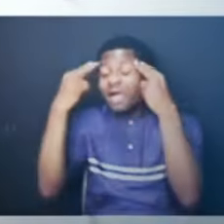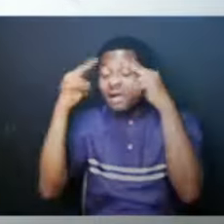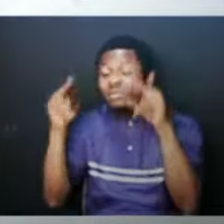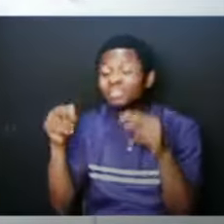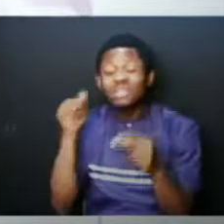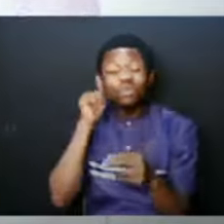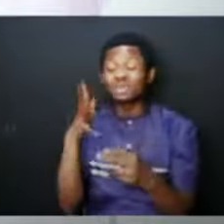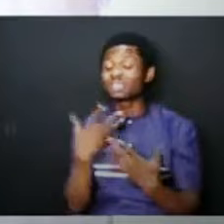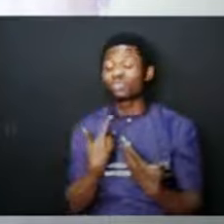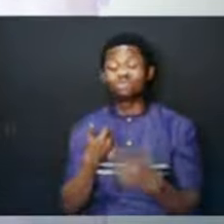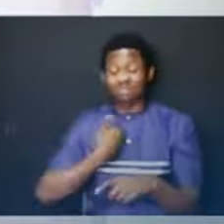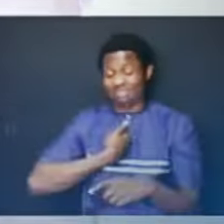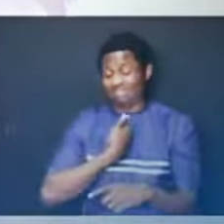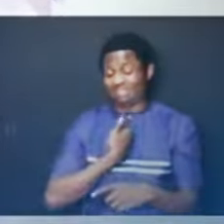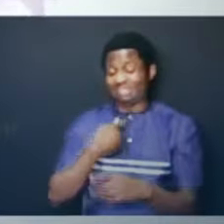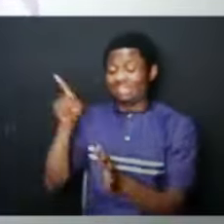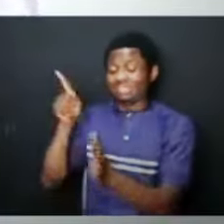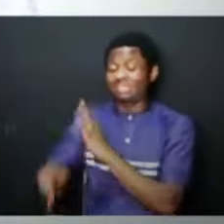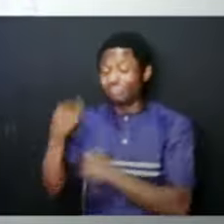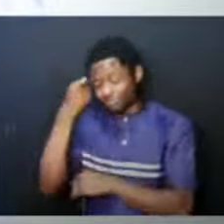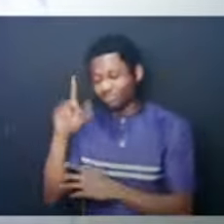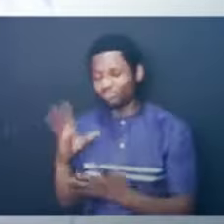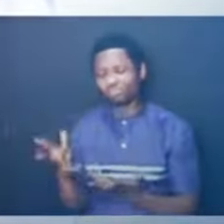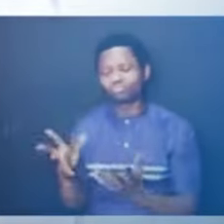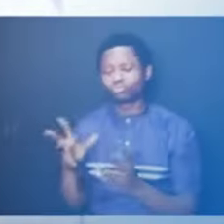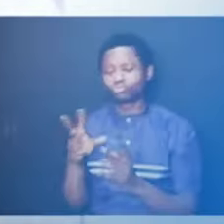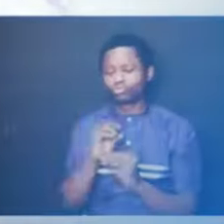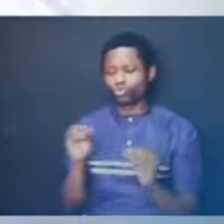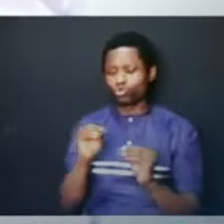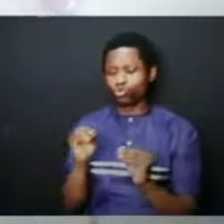you don't need such wives. Vengeance is God's